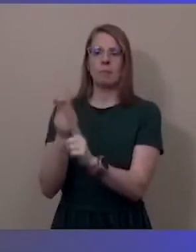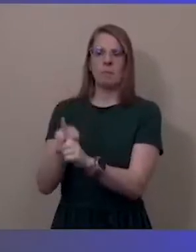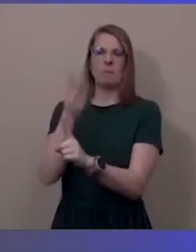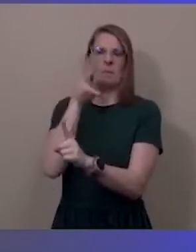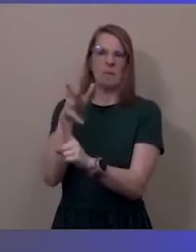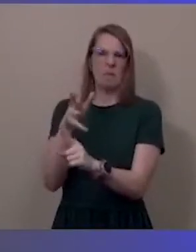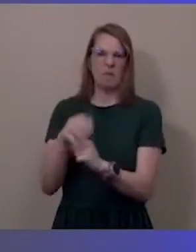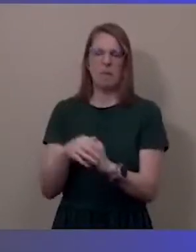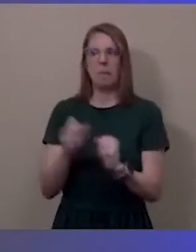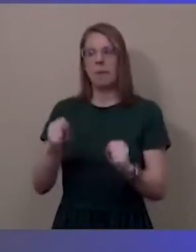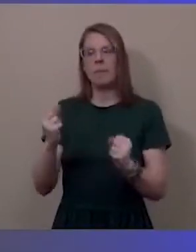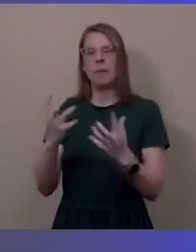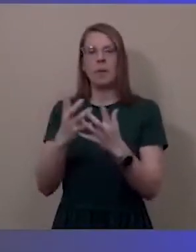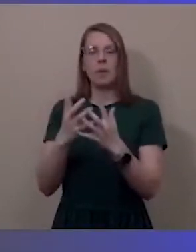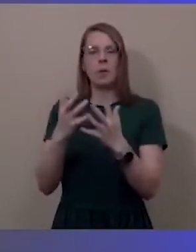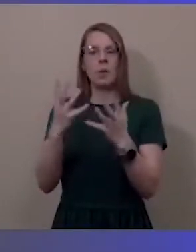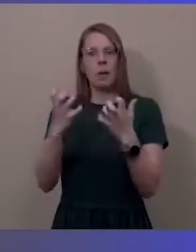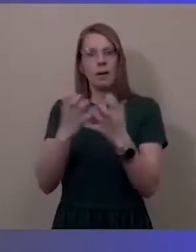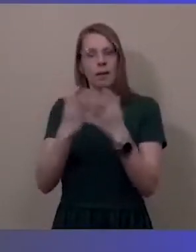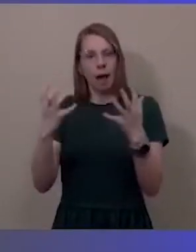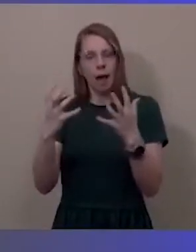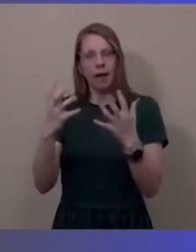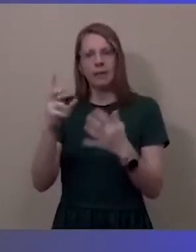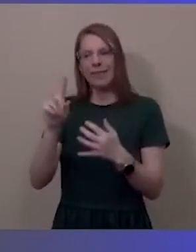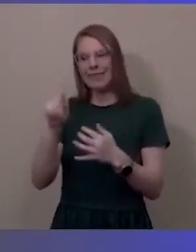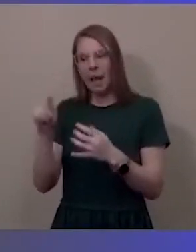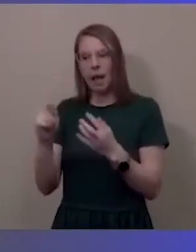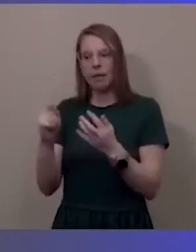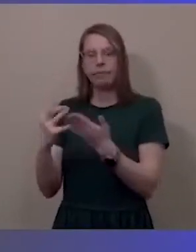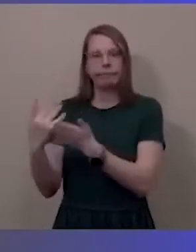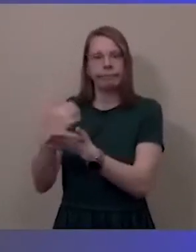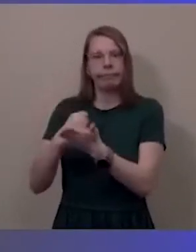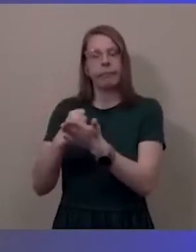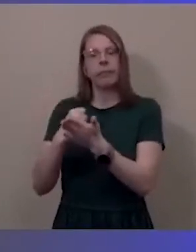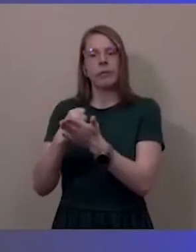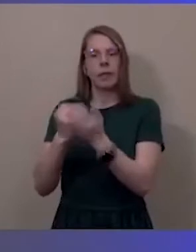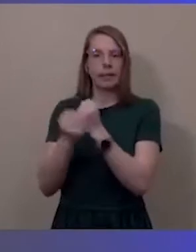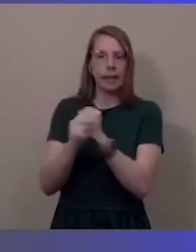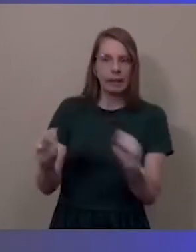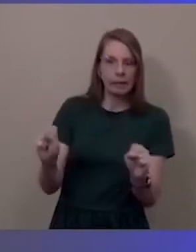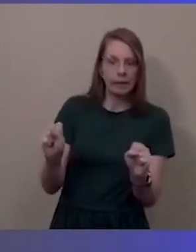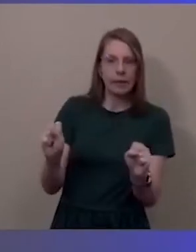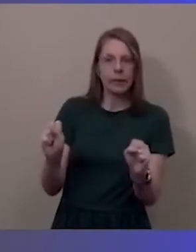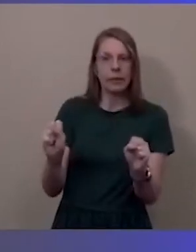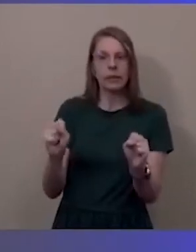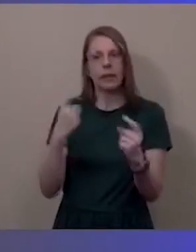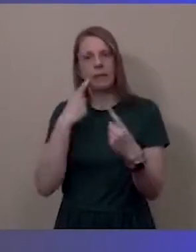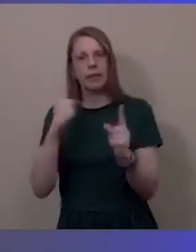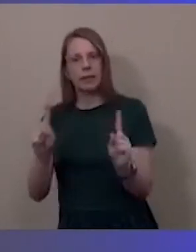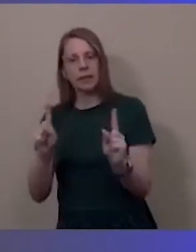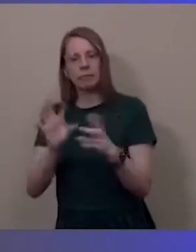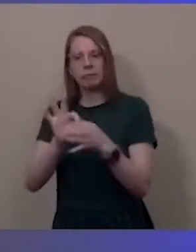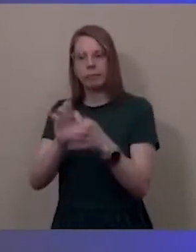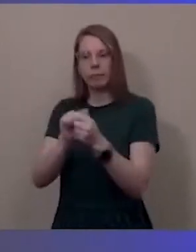want a lot of data collection to be testing, the safety and the efficacy of the drug.